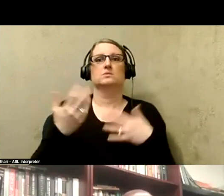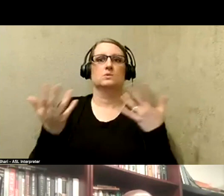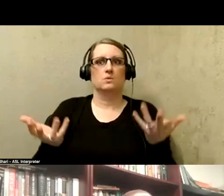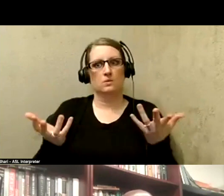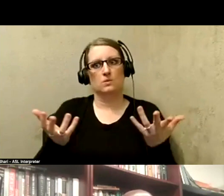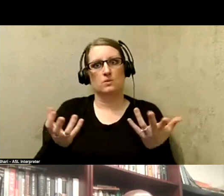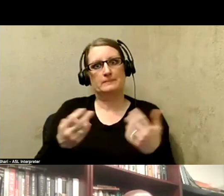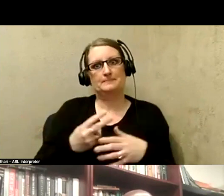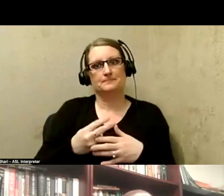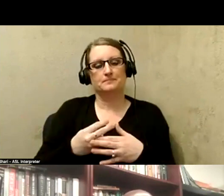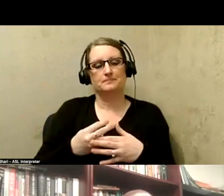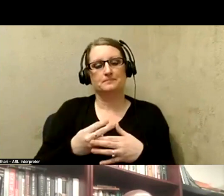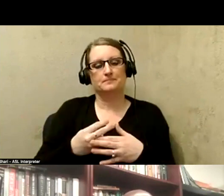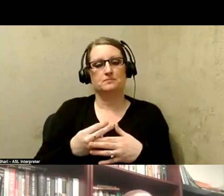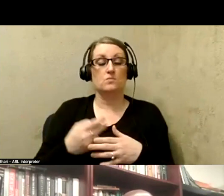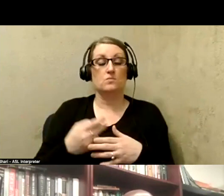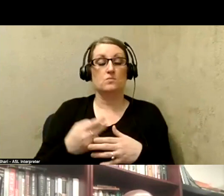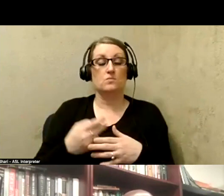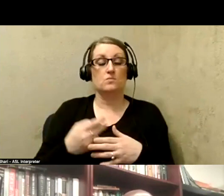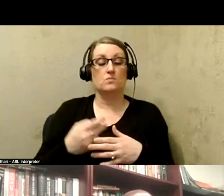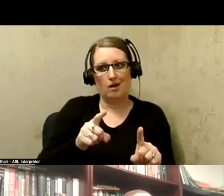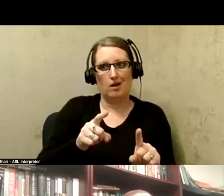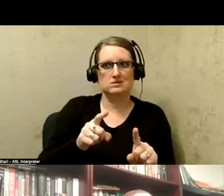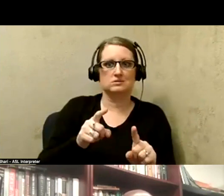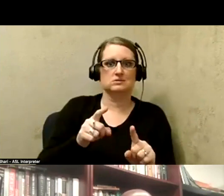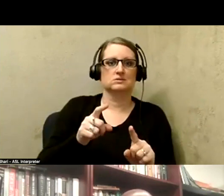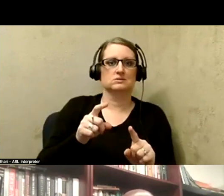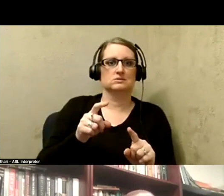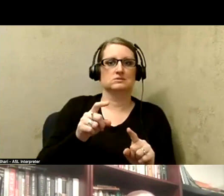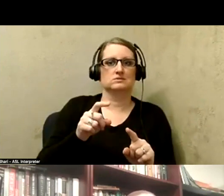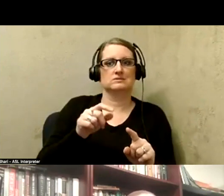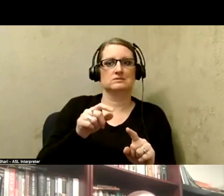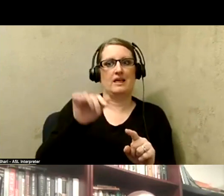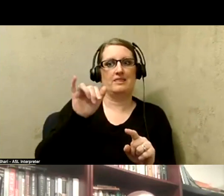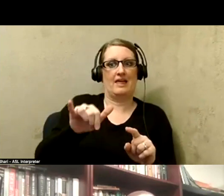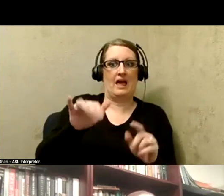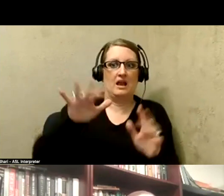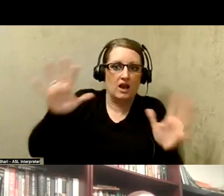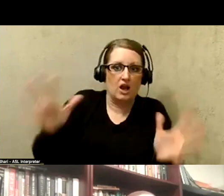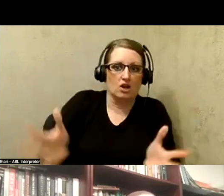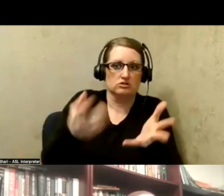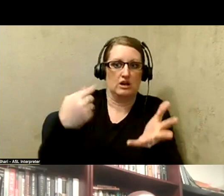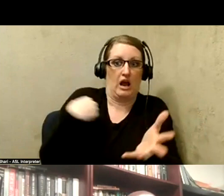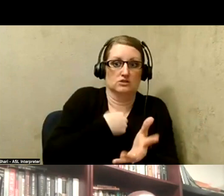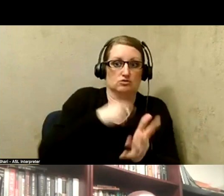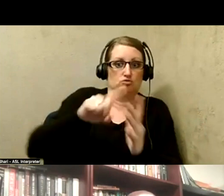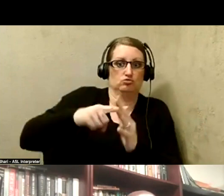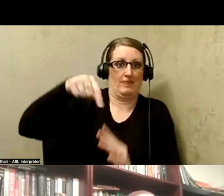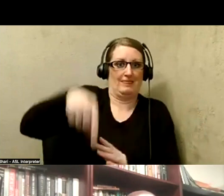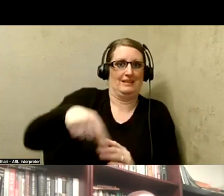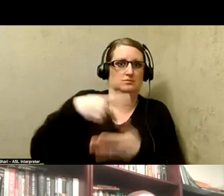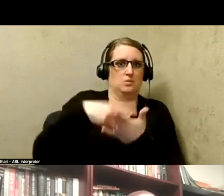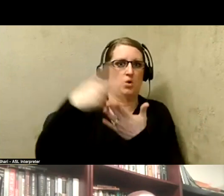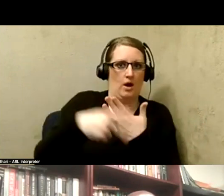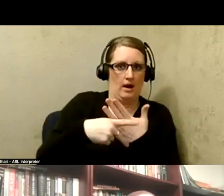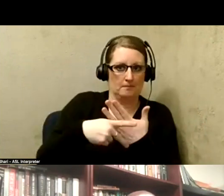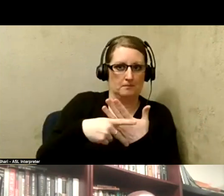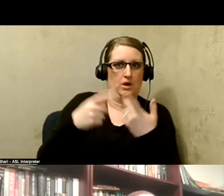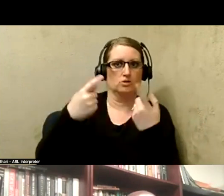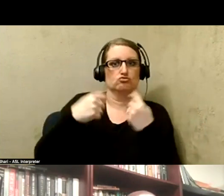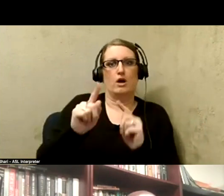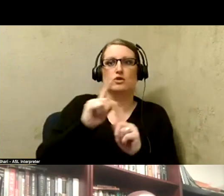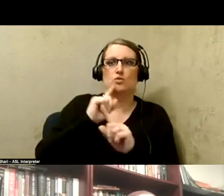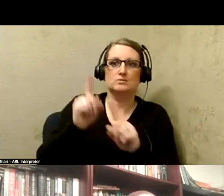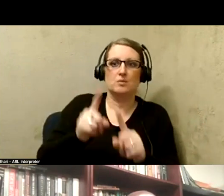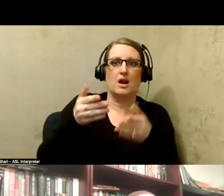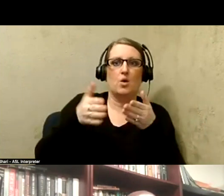that I think we're trying to respond to that. That catalyzes us to start the program, I think, and trying to respond in